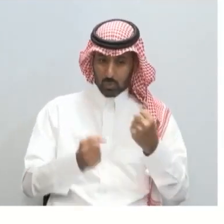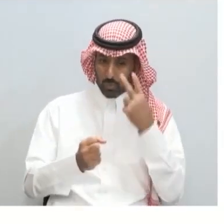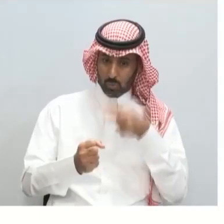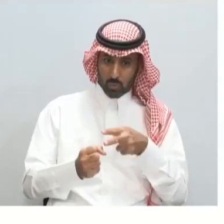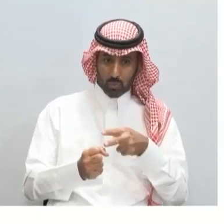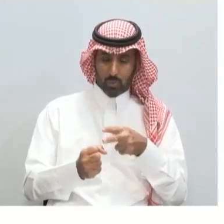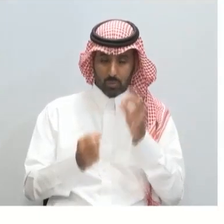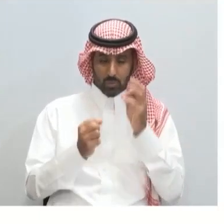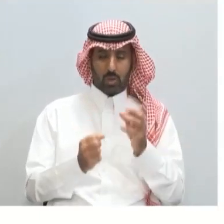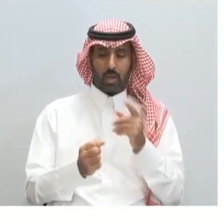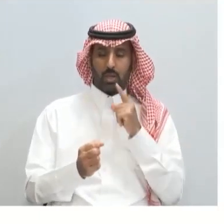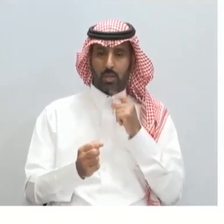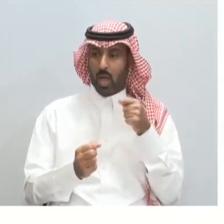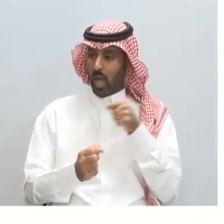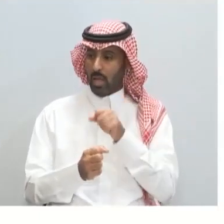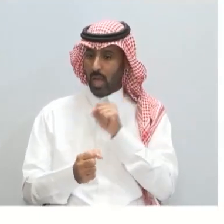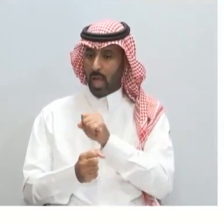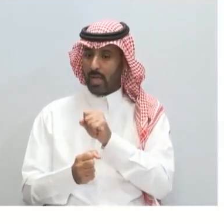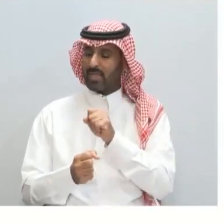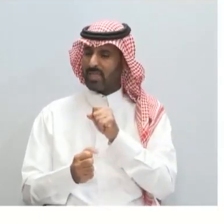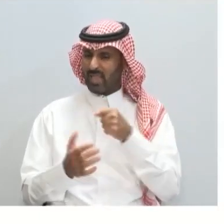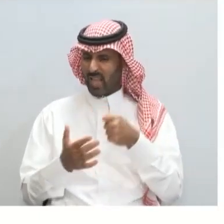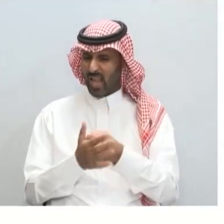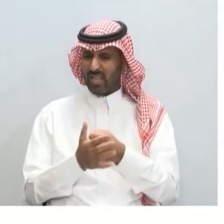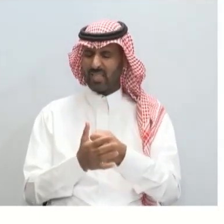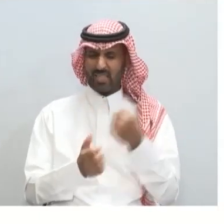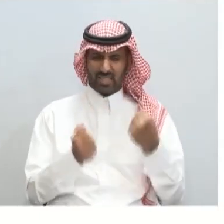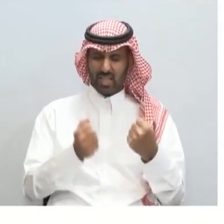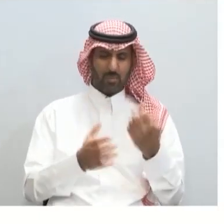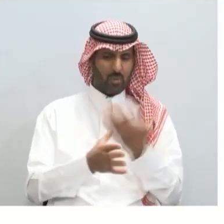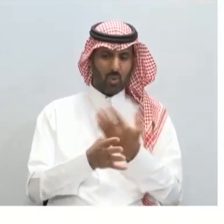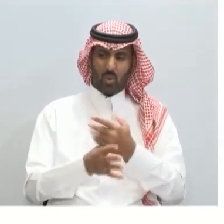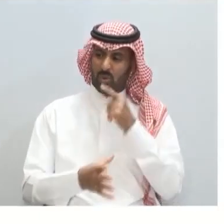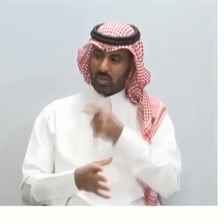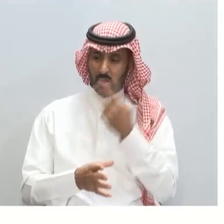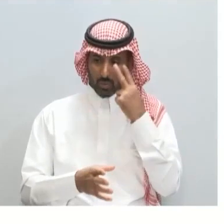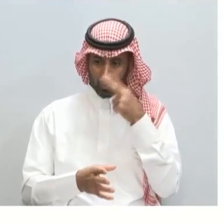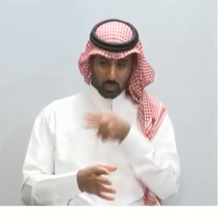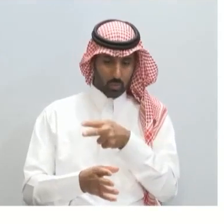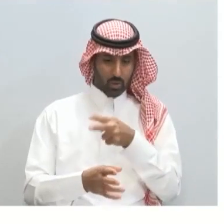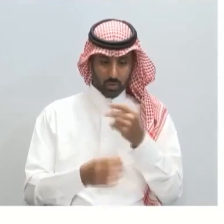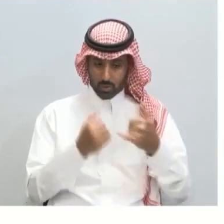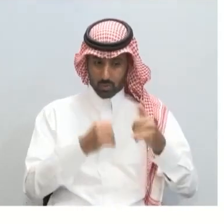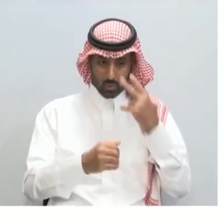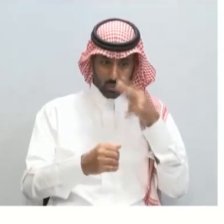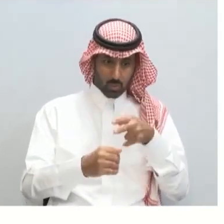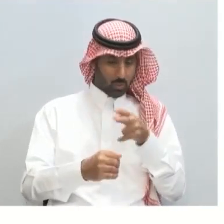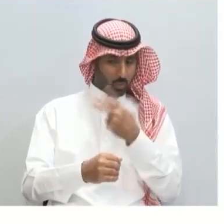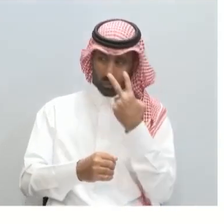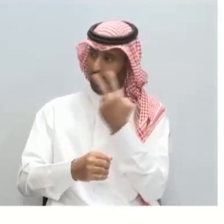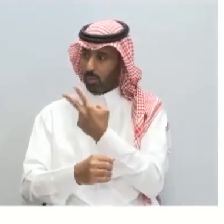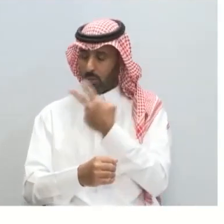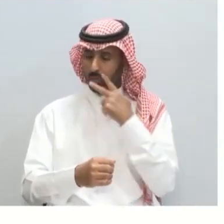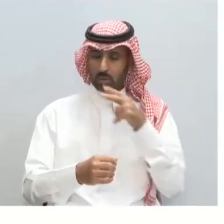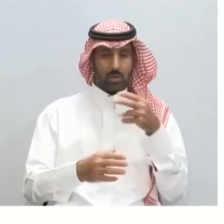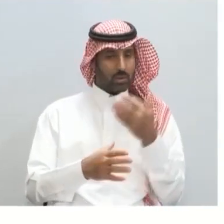accident because he wasn't driving carefully enough so if he was so let's